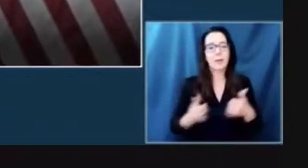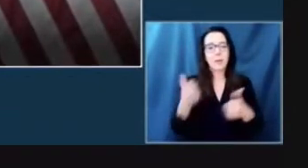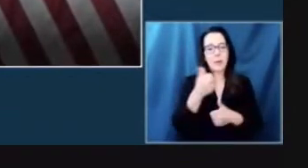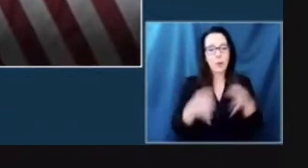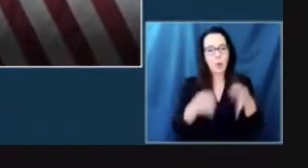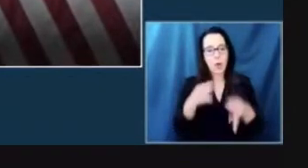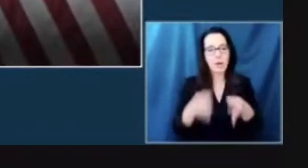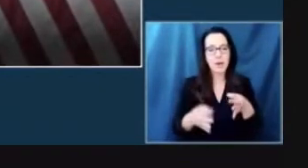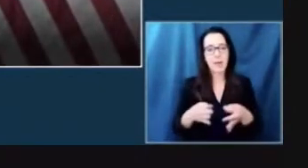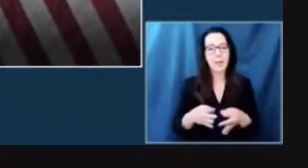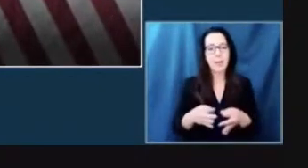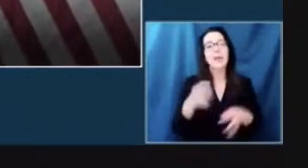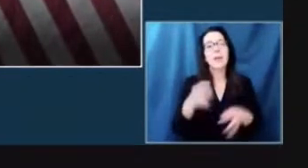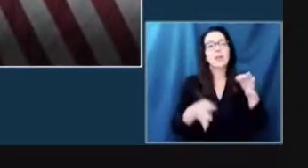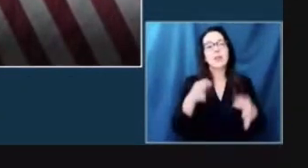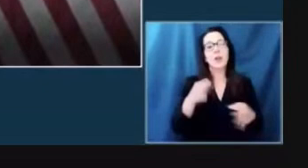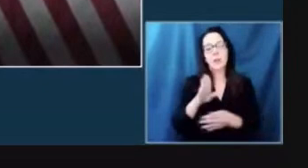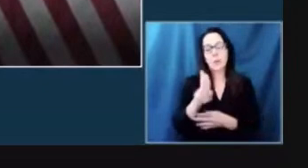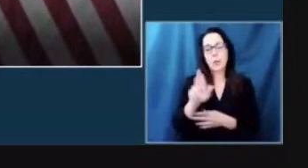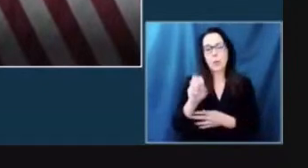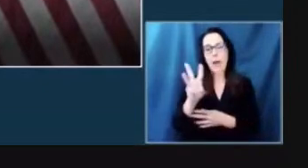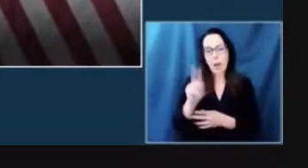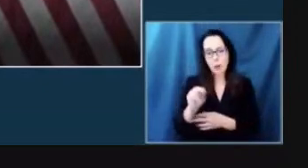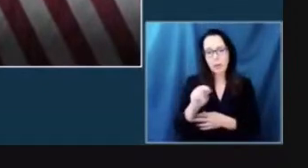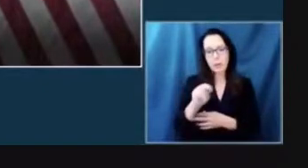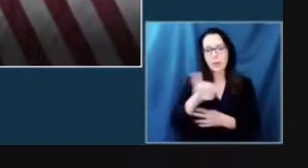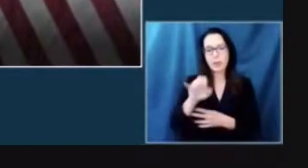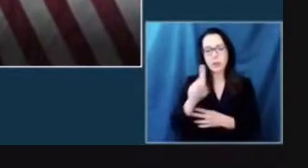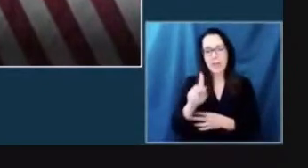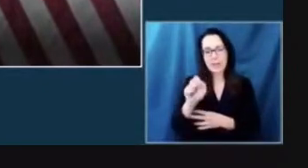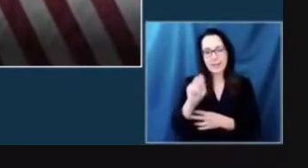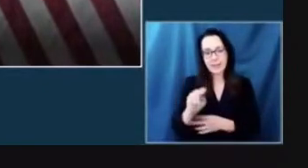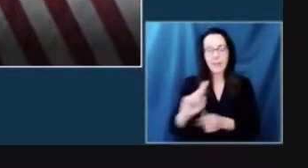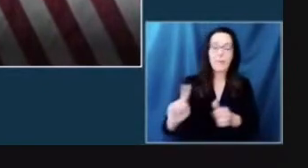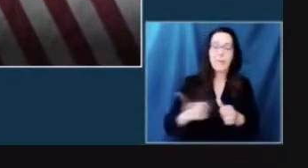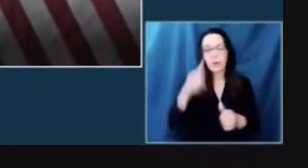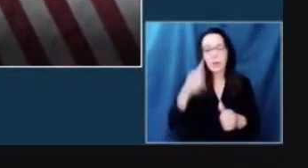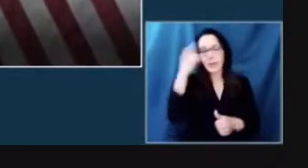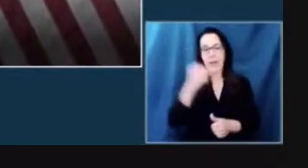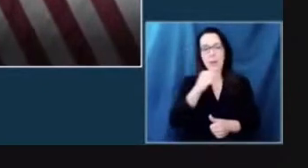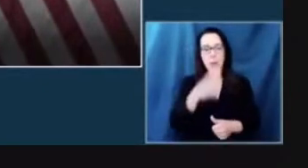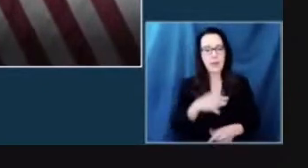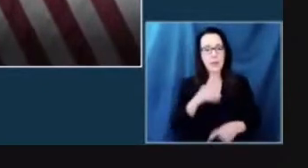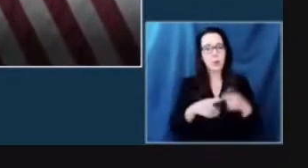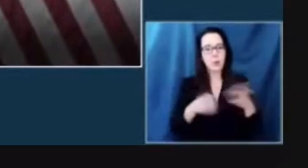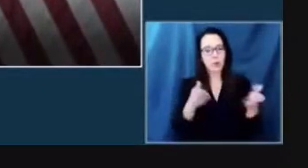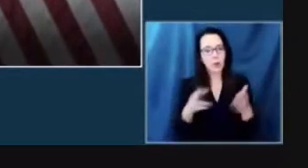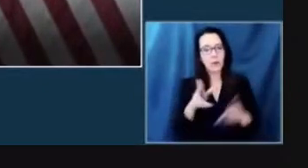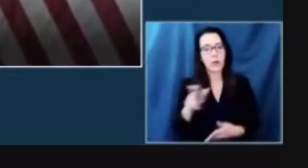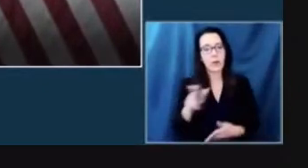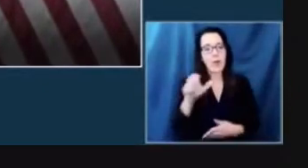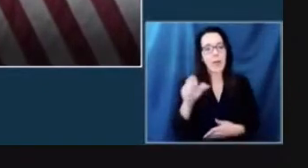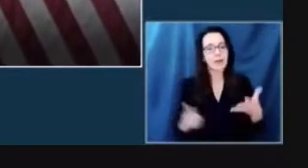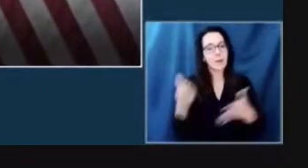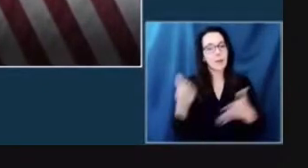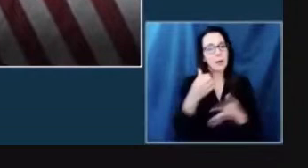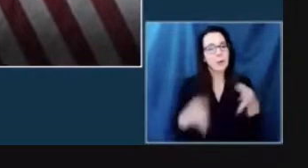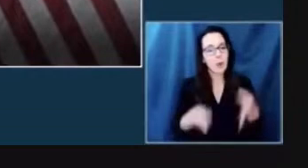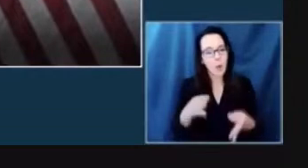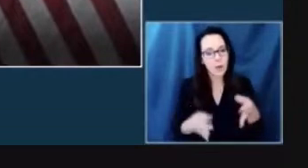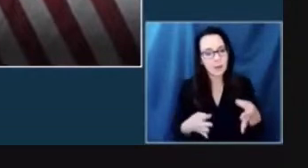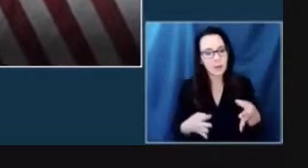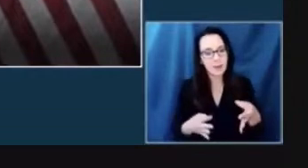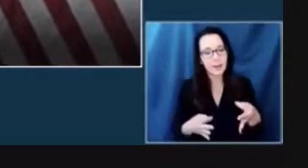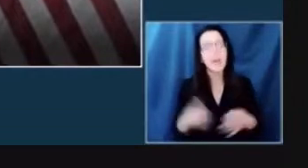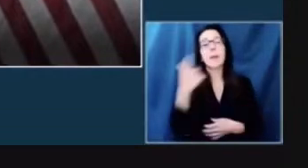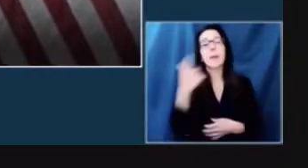Ketanji Brown Jackson, and she will be the first Black woman to serve on the United States Supreme Court because of